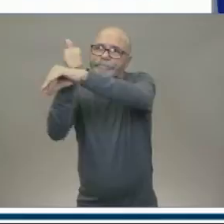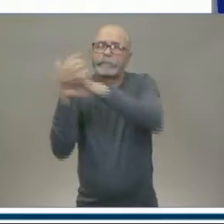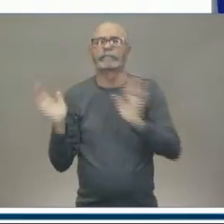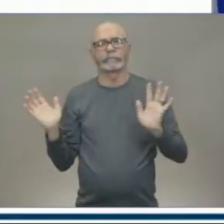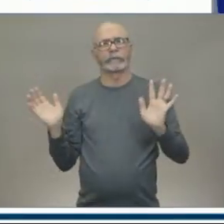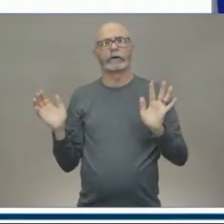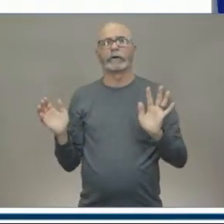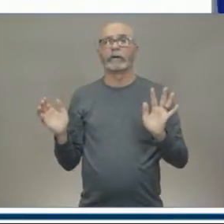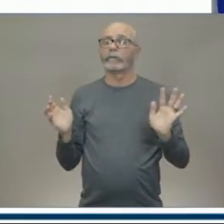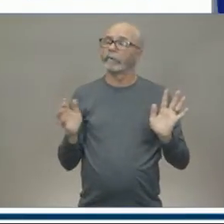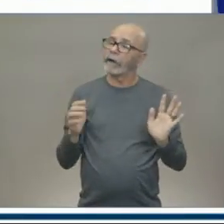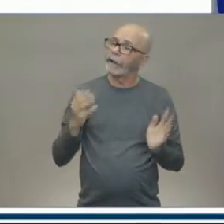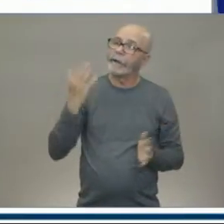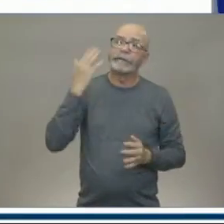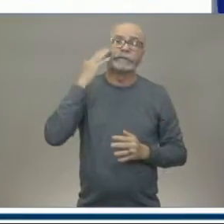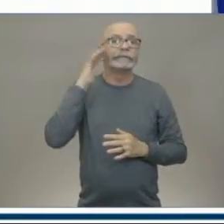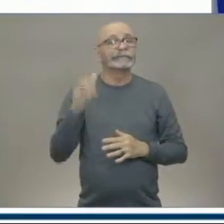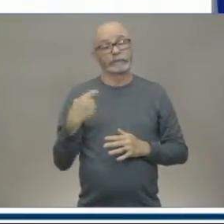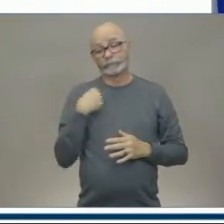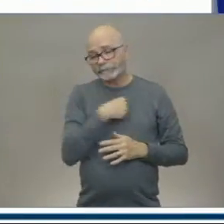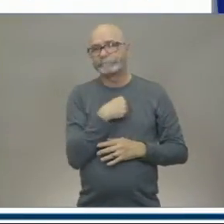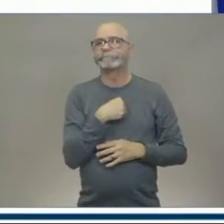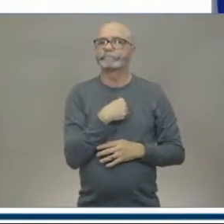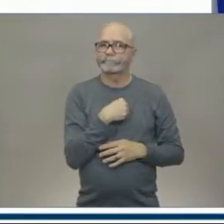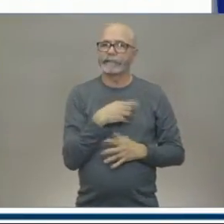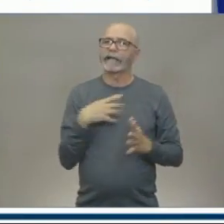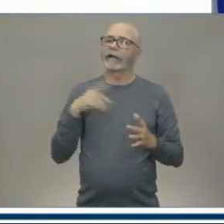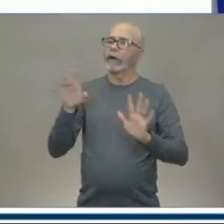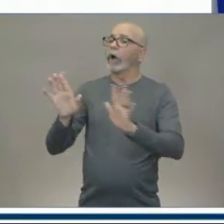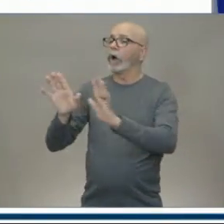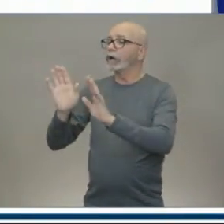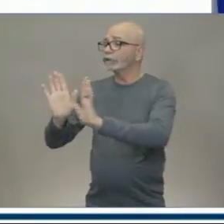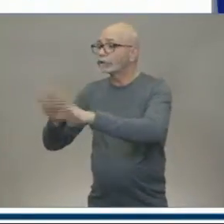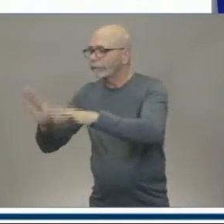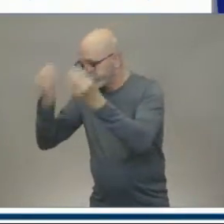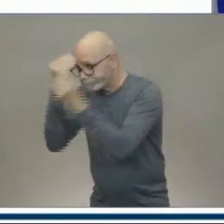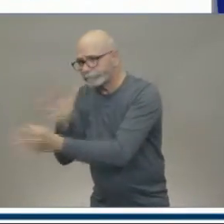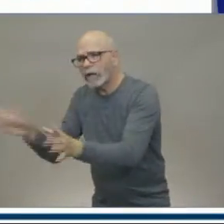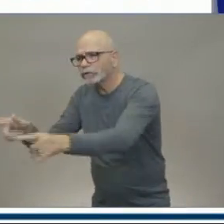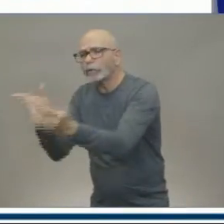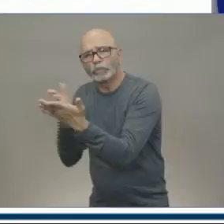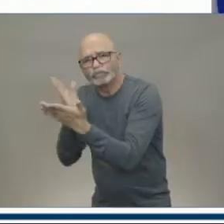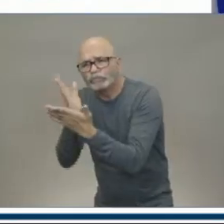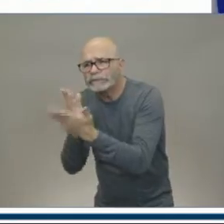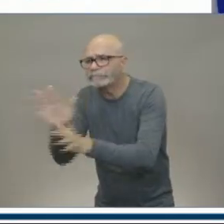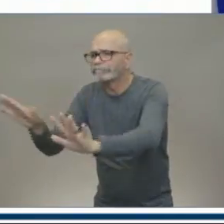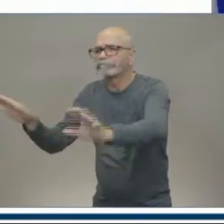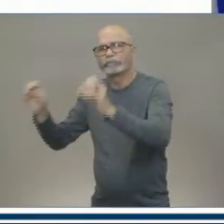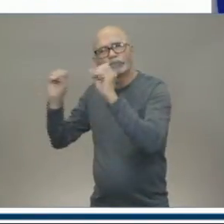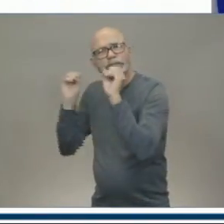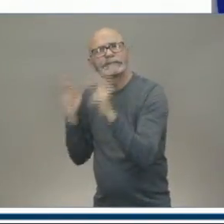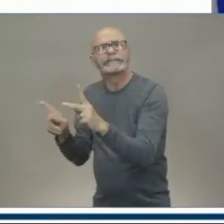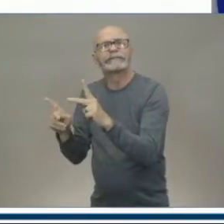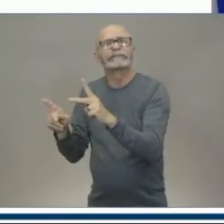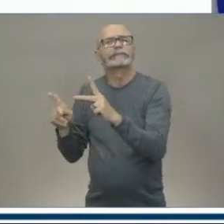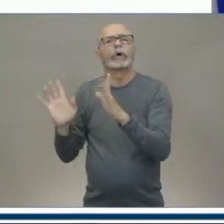as I said earlier, for all of us to reassure kids no matter where they live. We have kids in, I'm sure there are kids all over the province